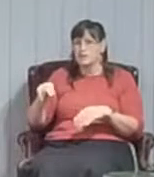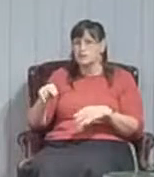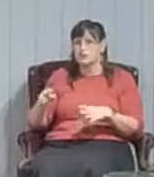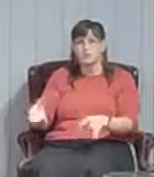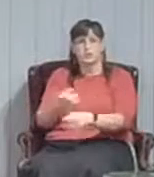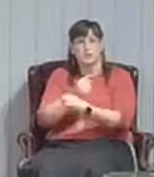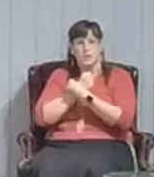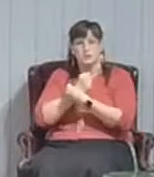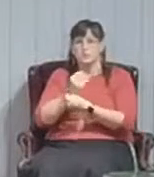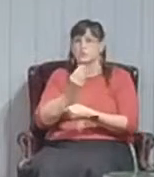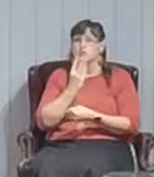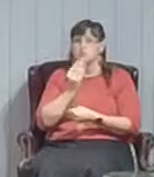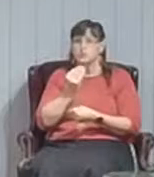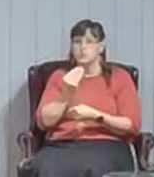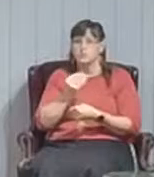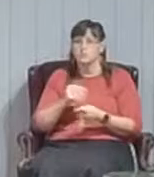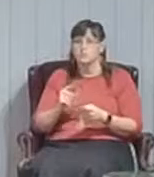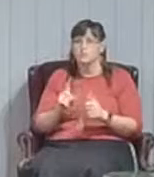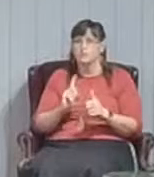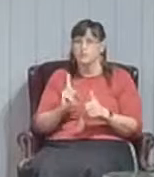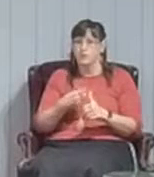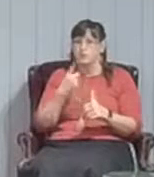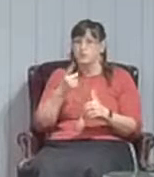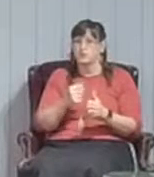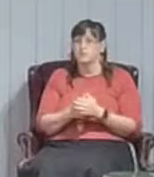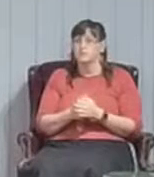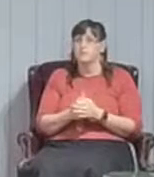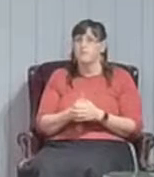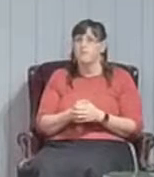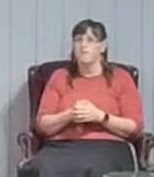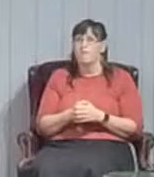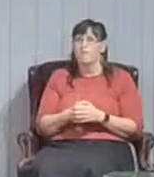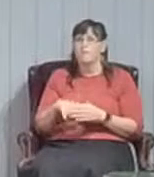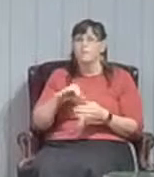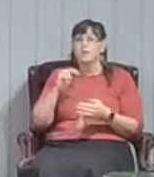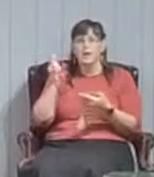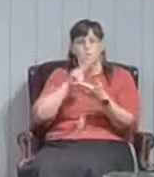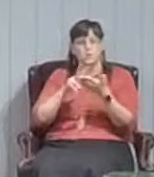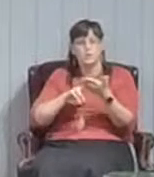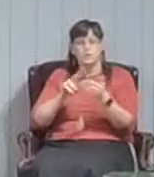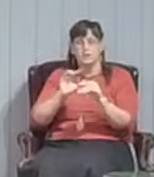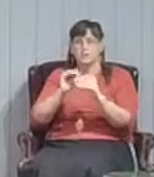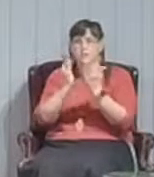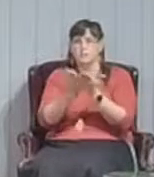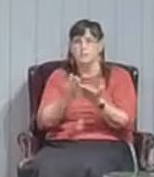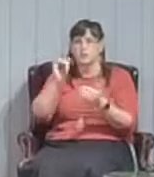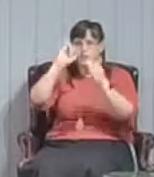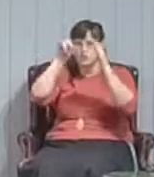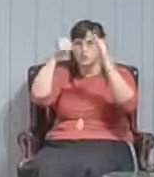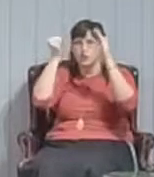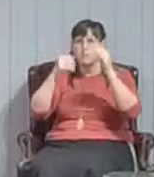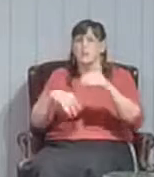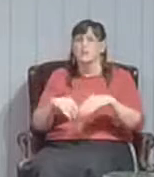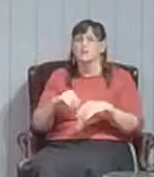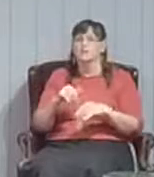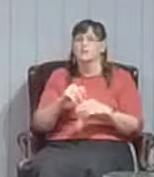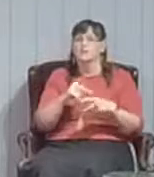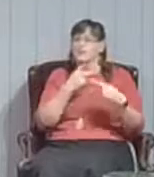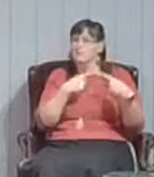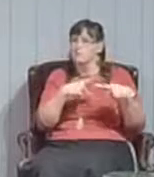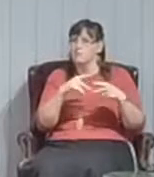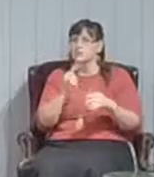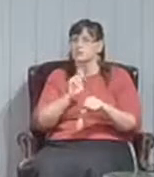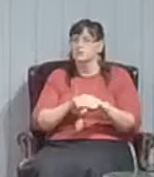that, don't we? It's an interesting thing. I'm reading the book of Jeremiah right now in my personal devotions, part of my daily visit with the Lord. And it's an interesting